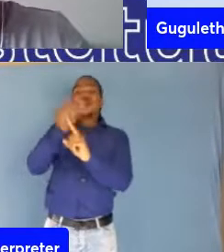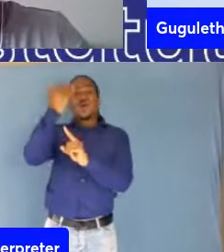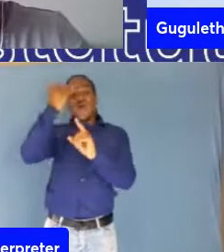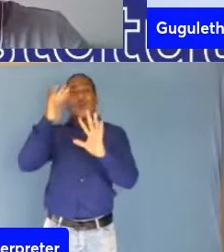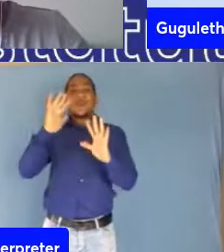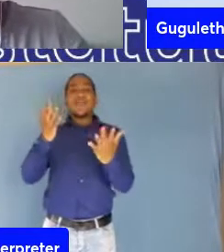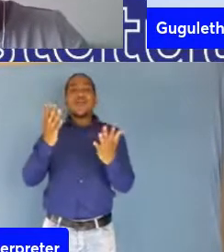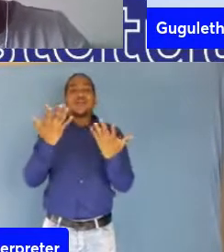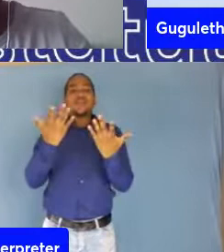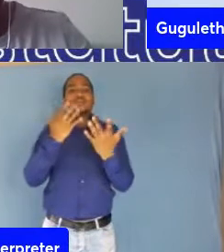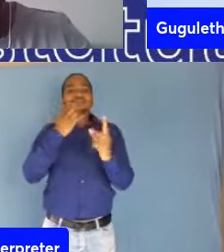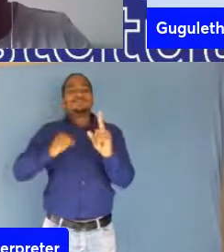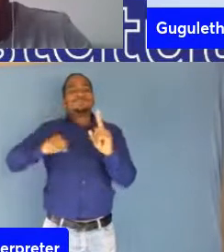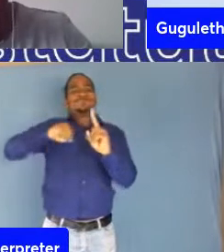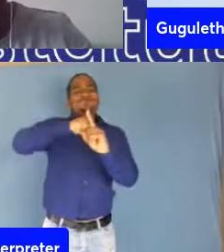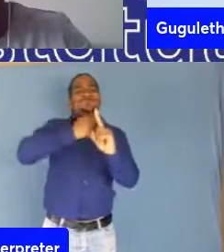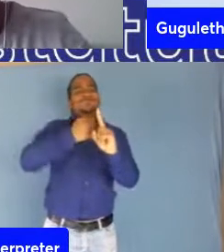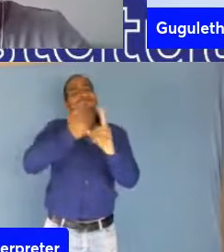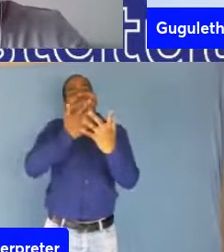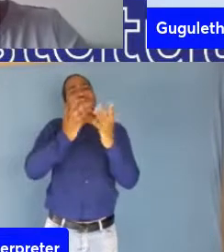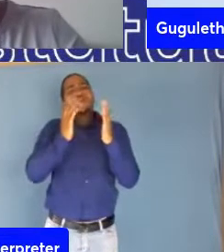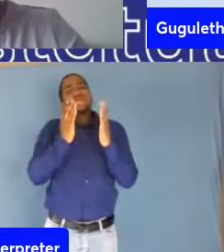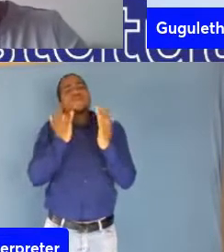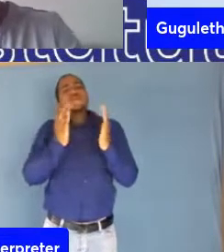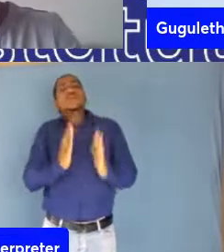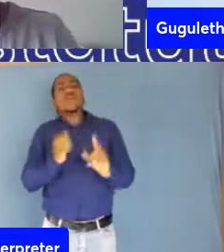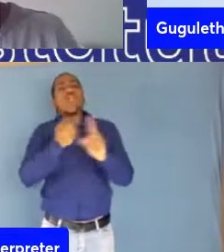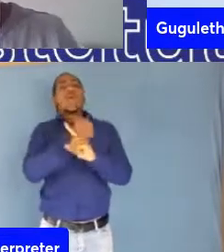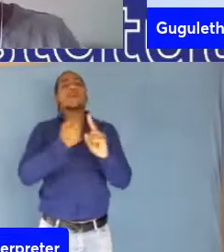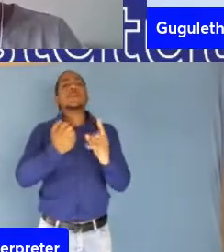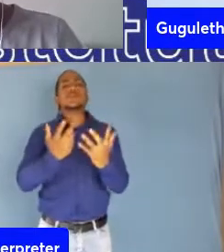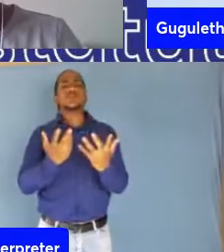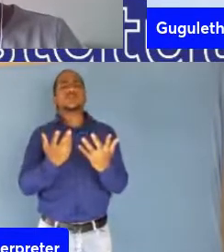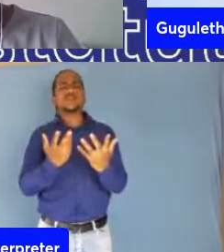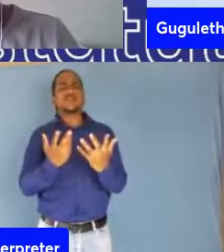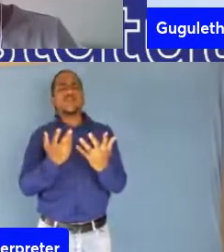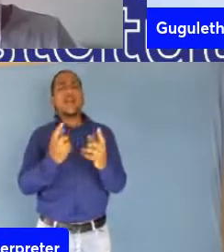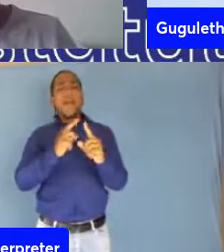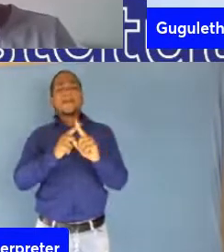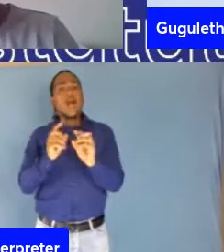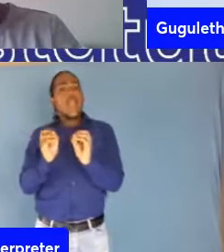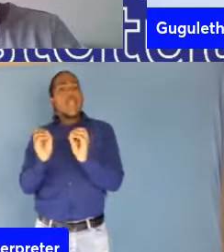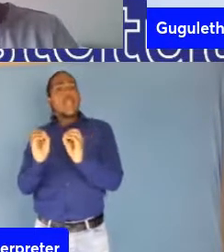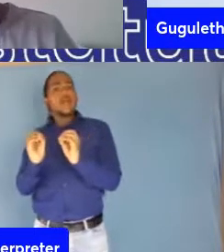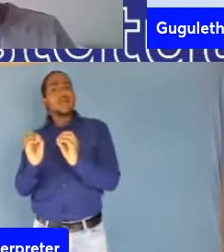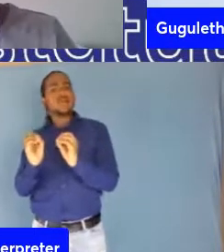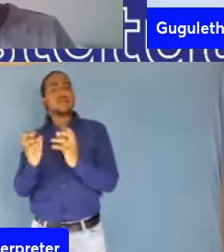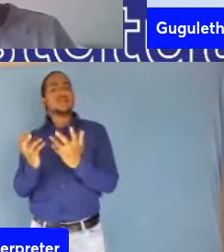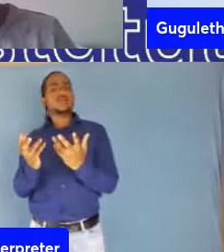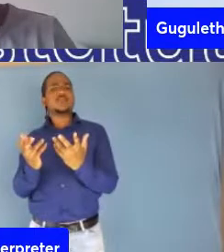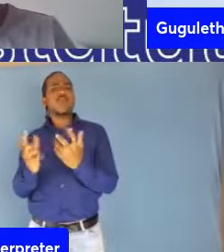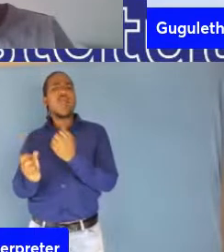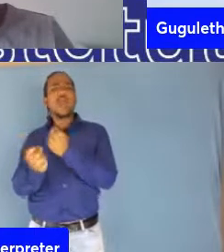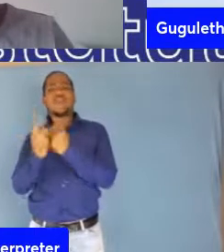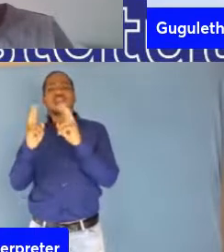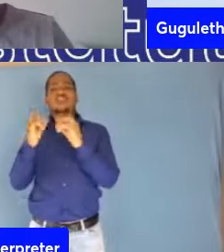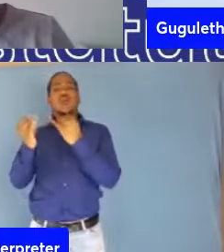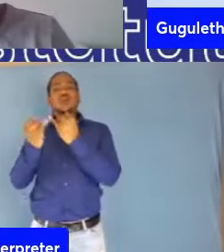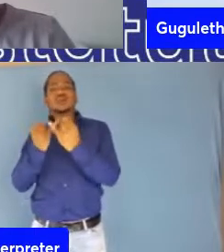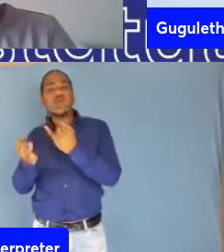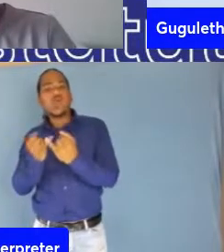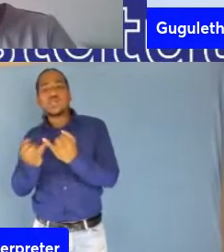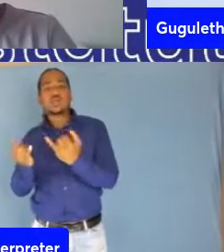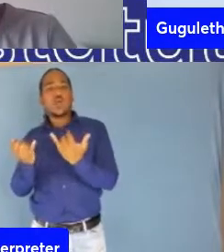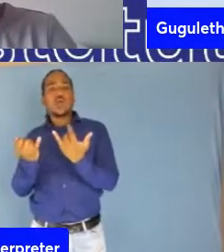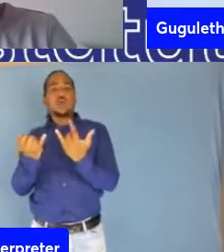physical, to be in the form of an assault. Nothing that has to do with sexual violence